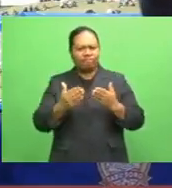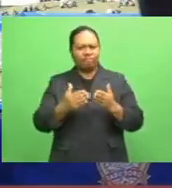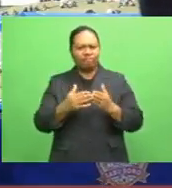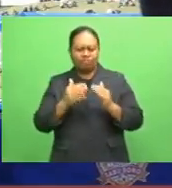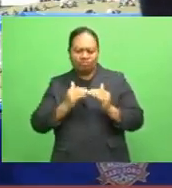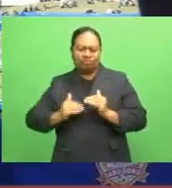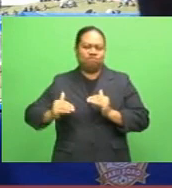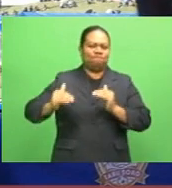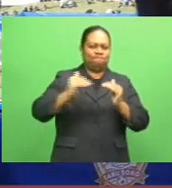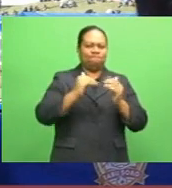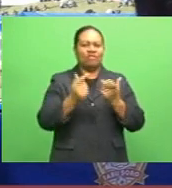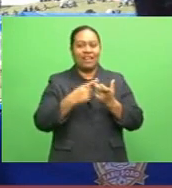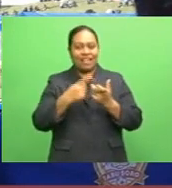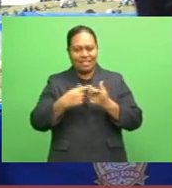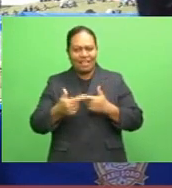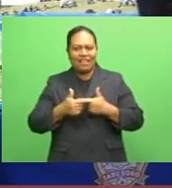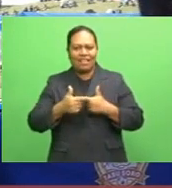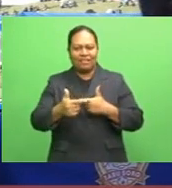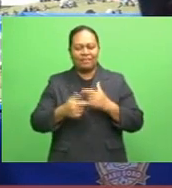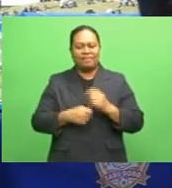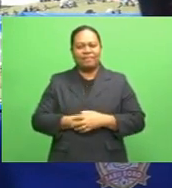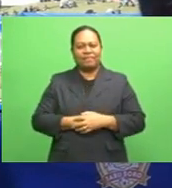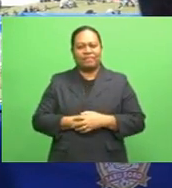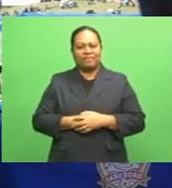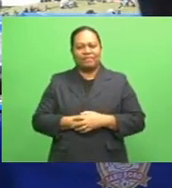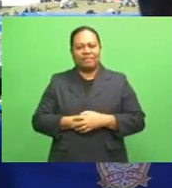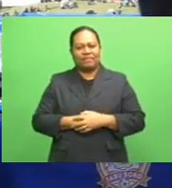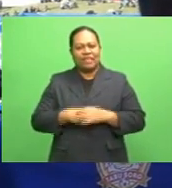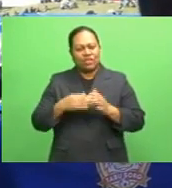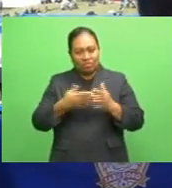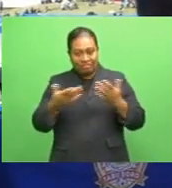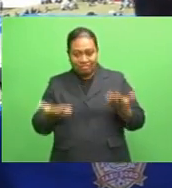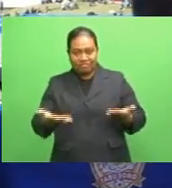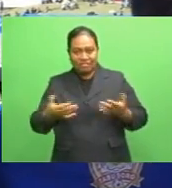level, a level that will not allow Nava to be